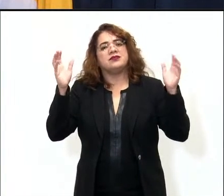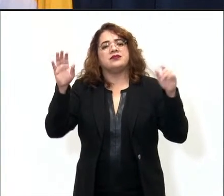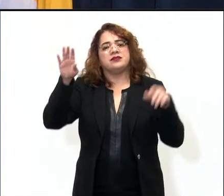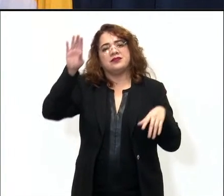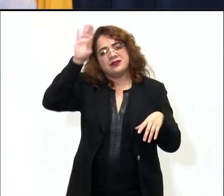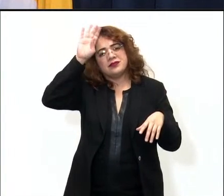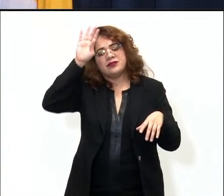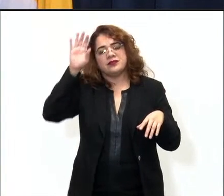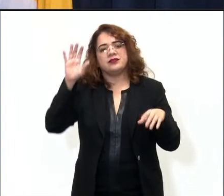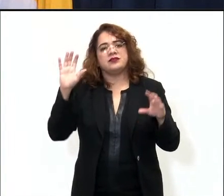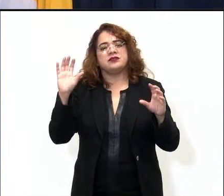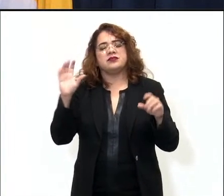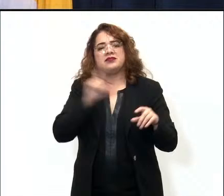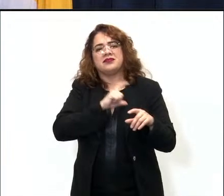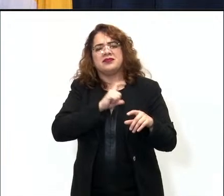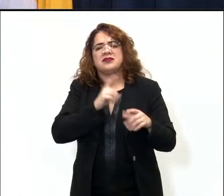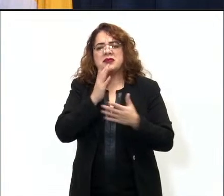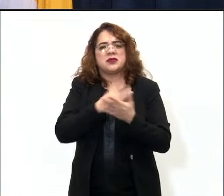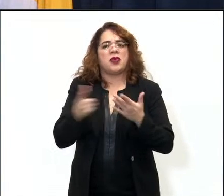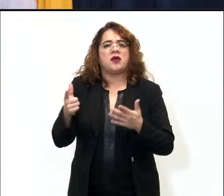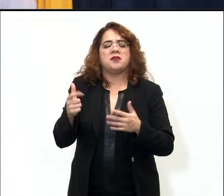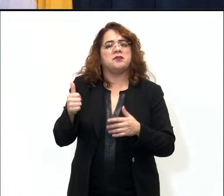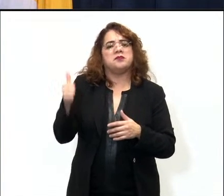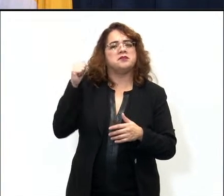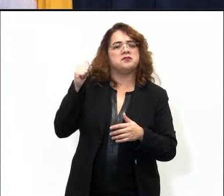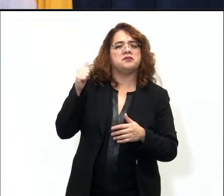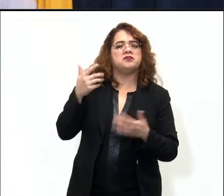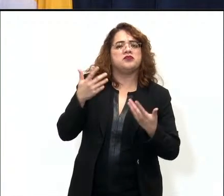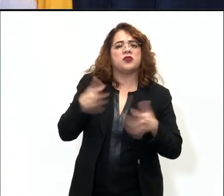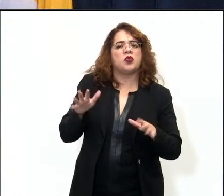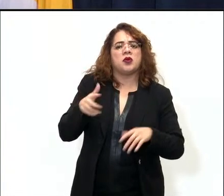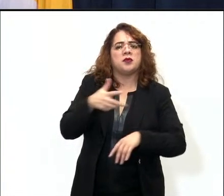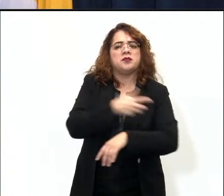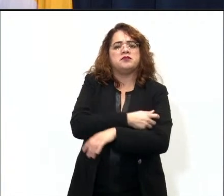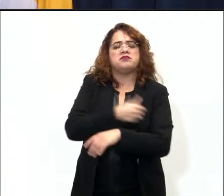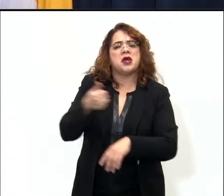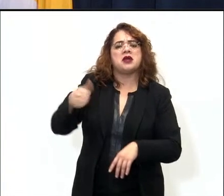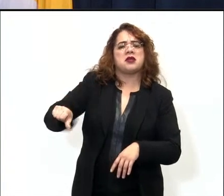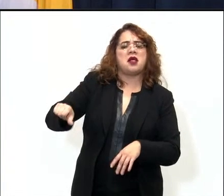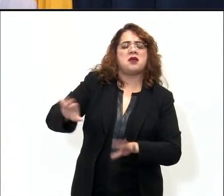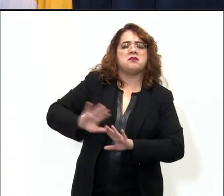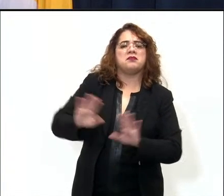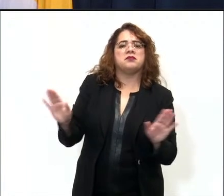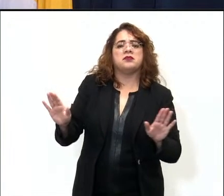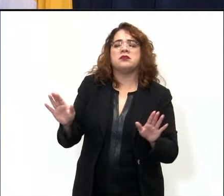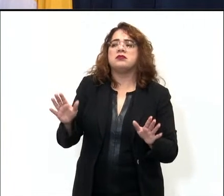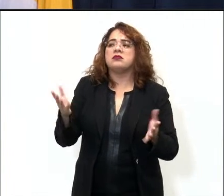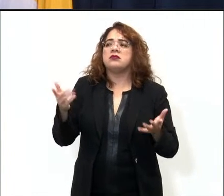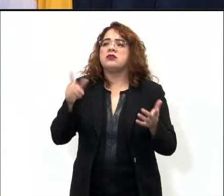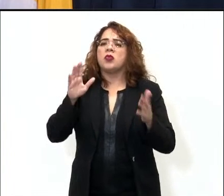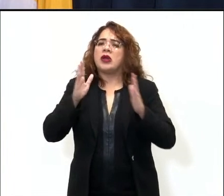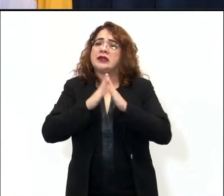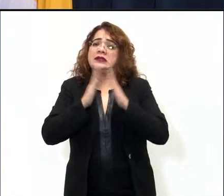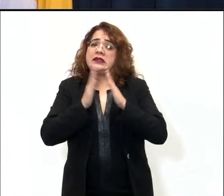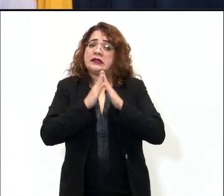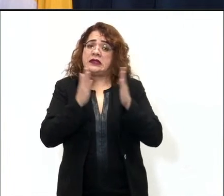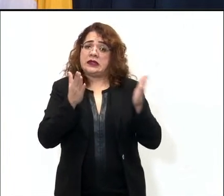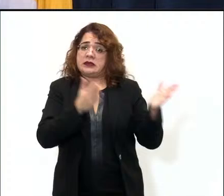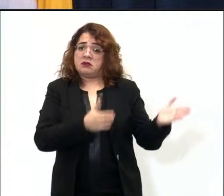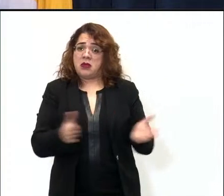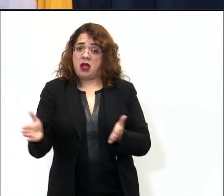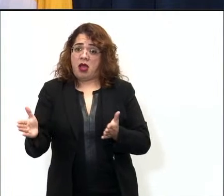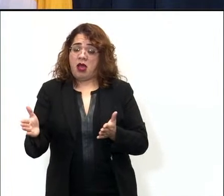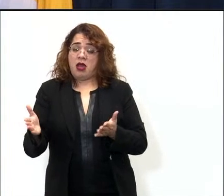Are you having any big issues with Long Beach first responders declining the vaccine? And then what is the city's plan if